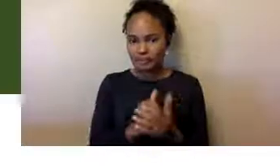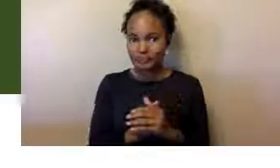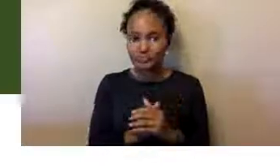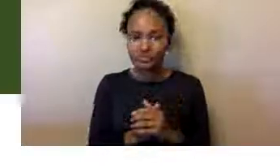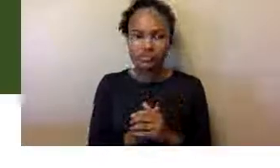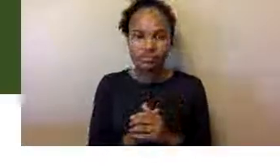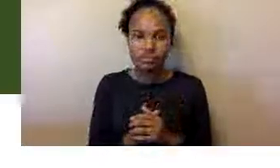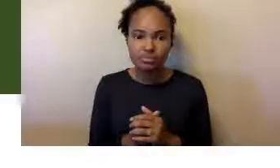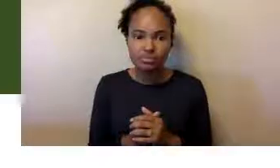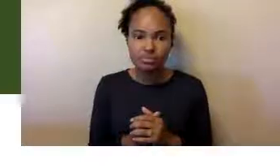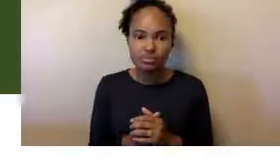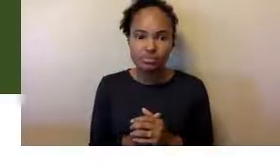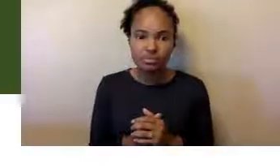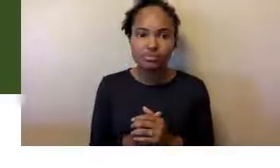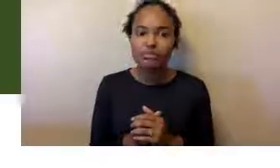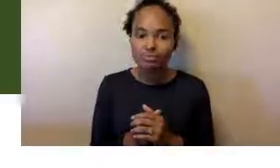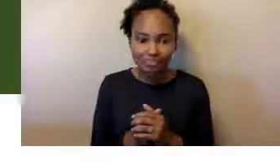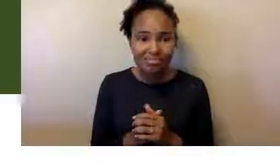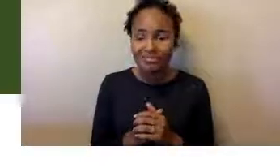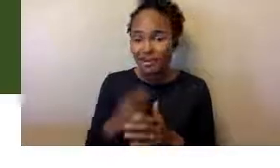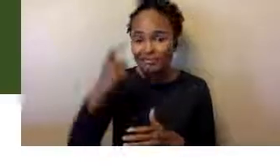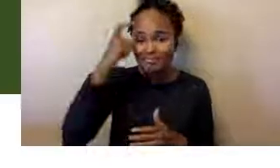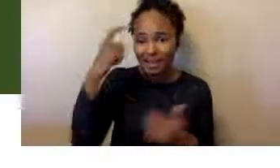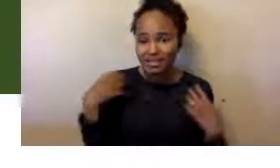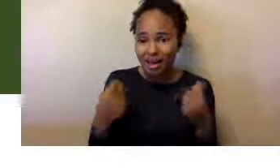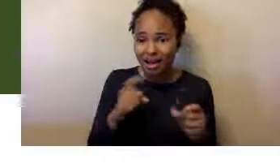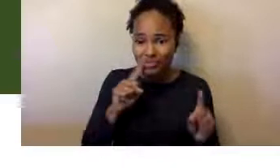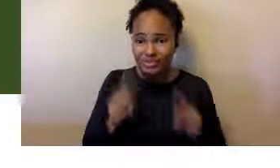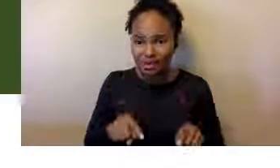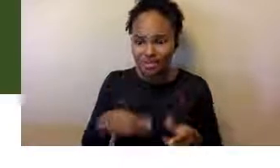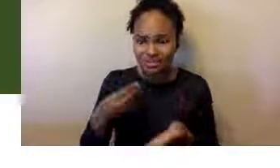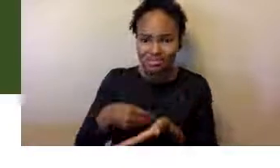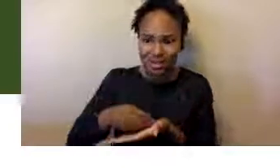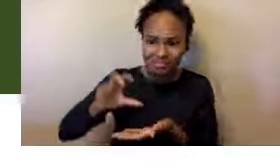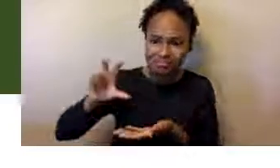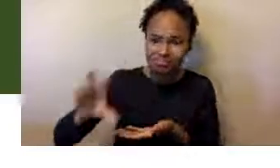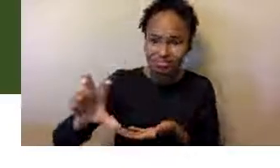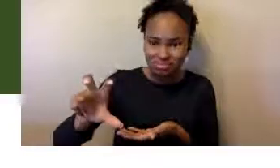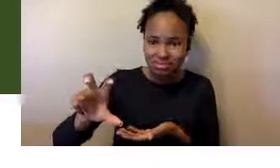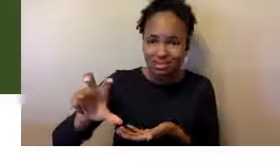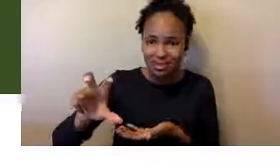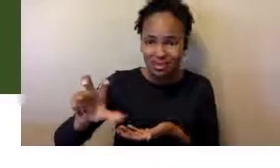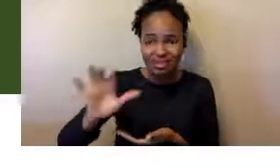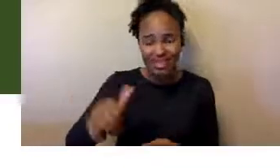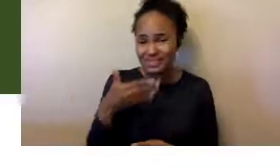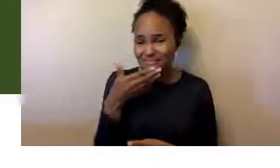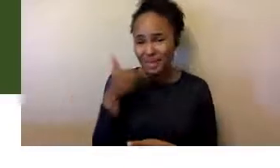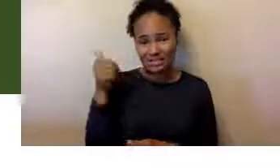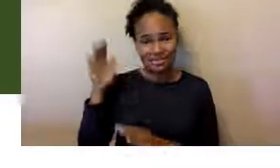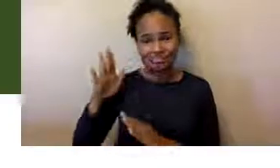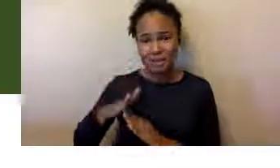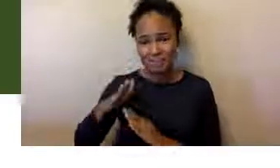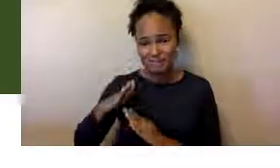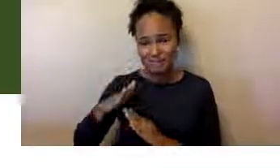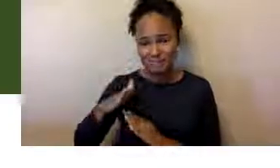in a police-free mental health response. So that's the best thing that can be done. Take law